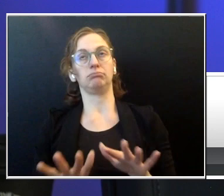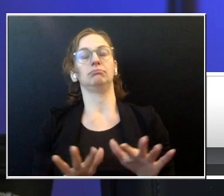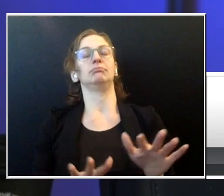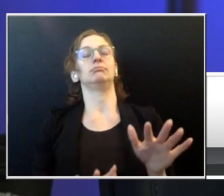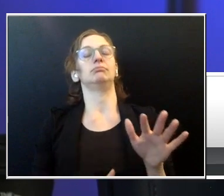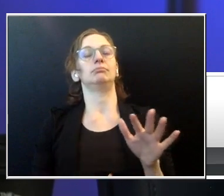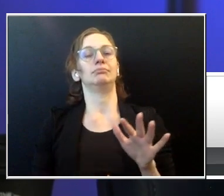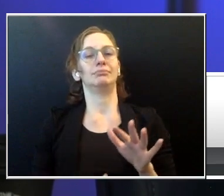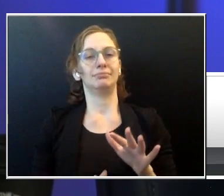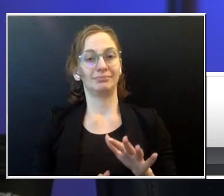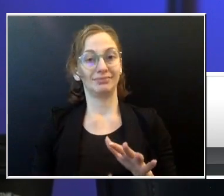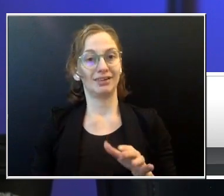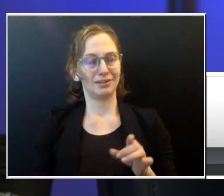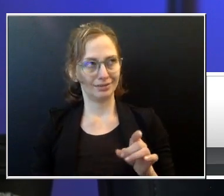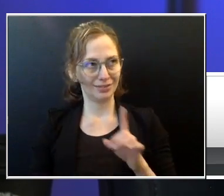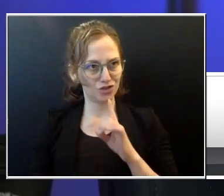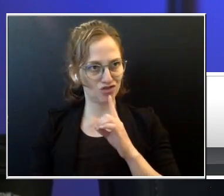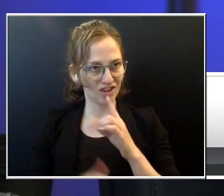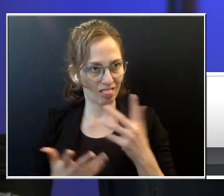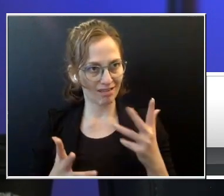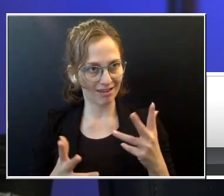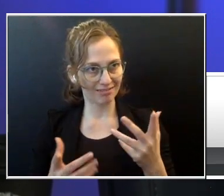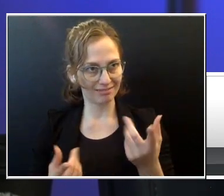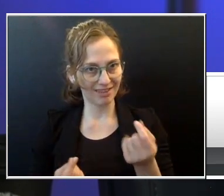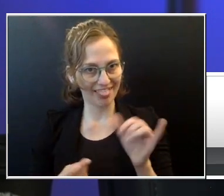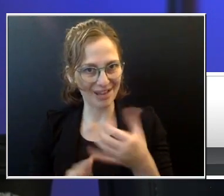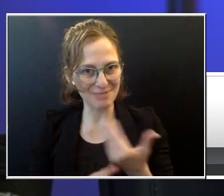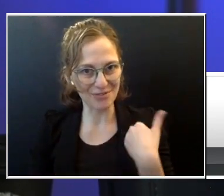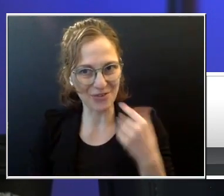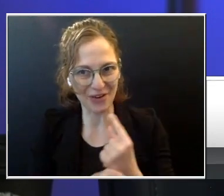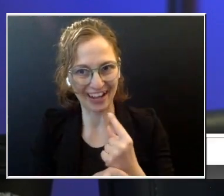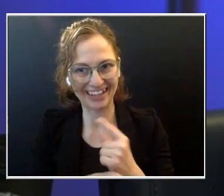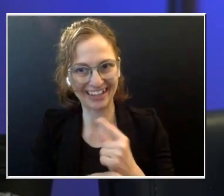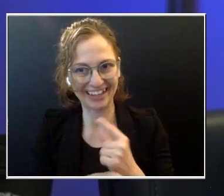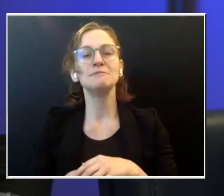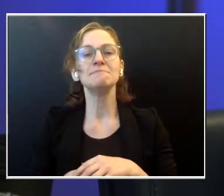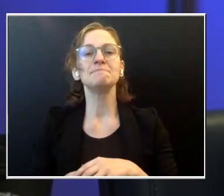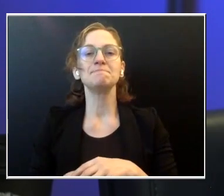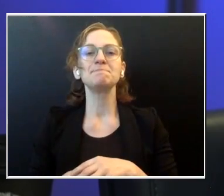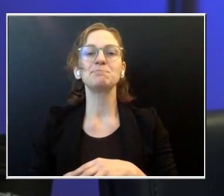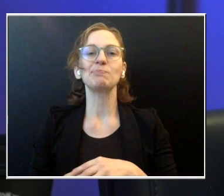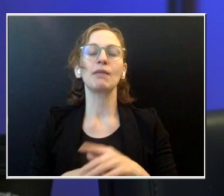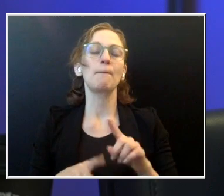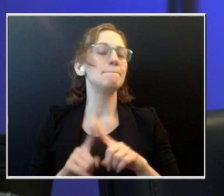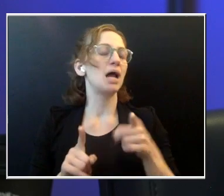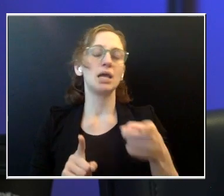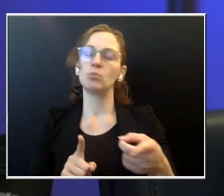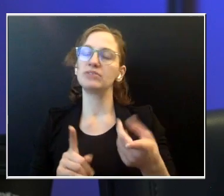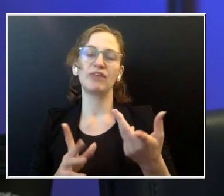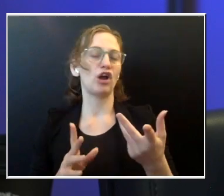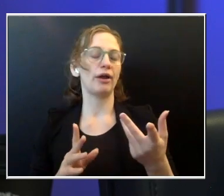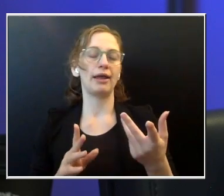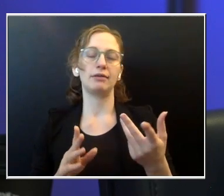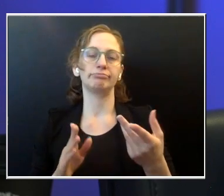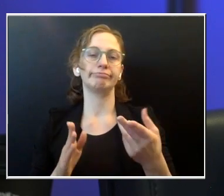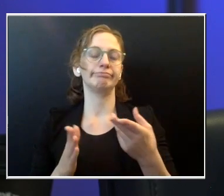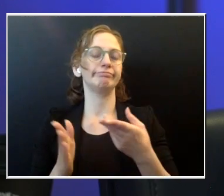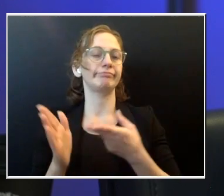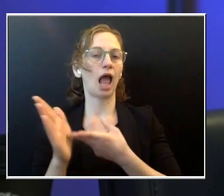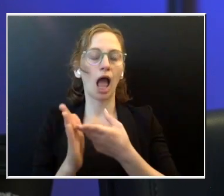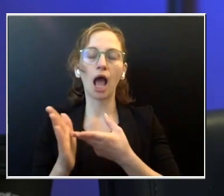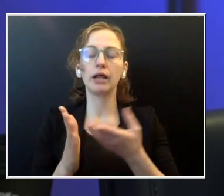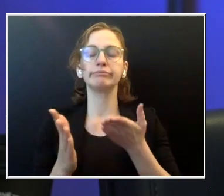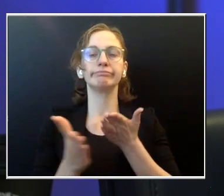this, right? Yeah, there's But that, I also knew he was very upfront about talking to me about being in constant contact